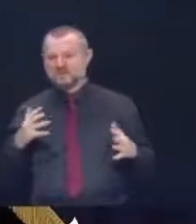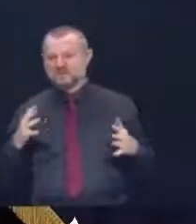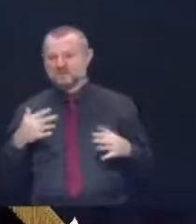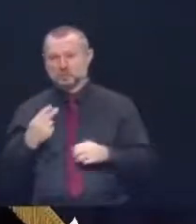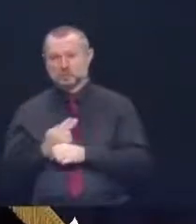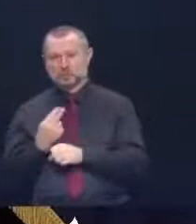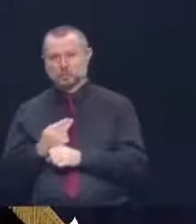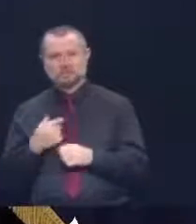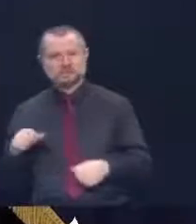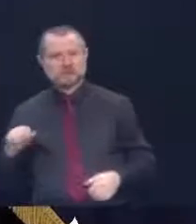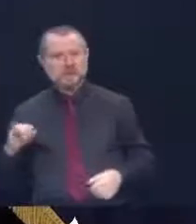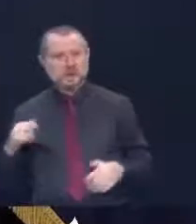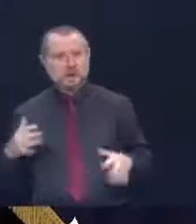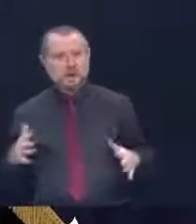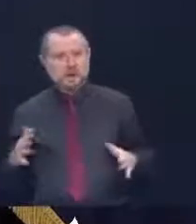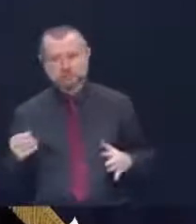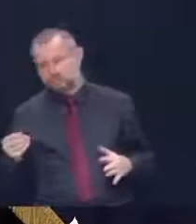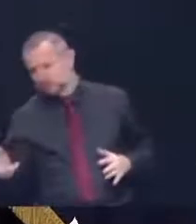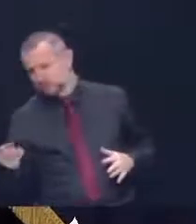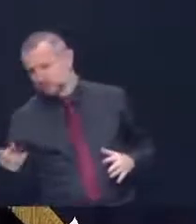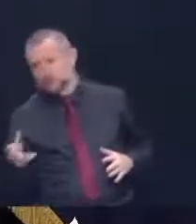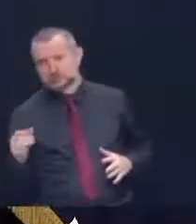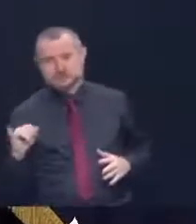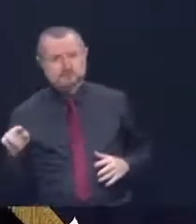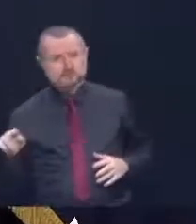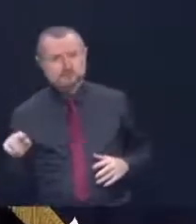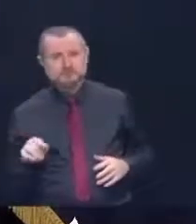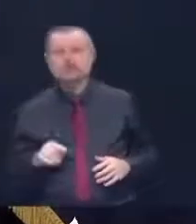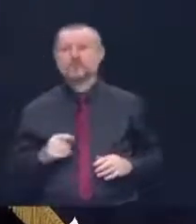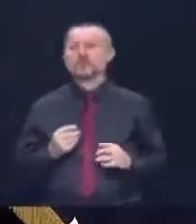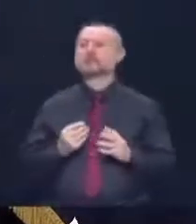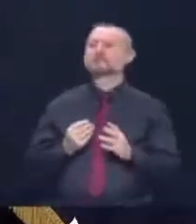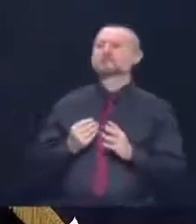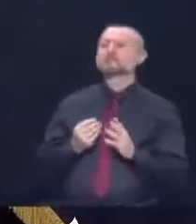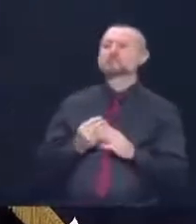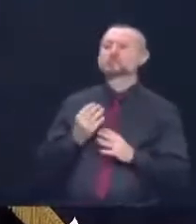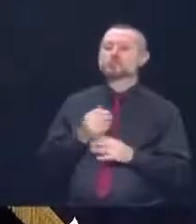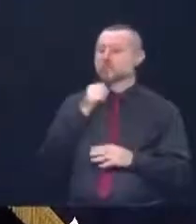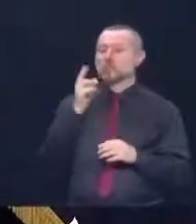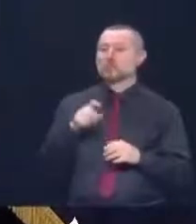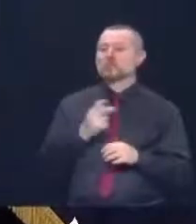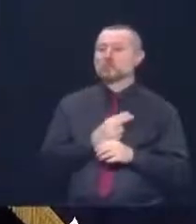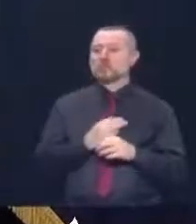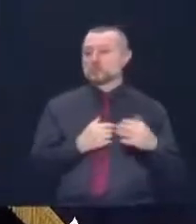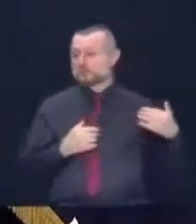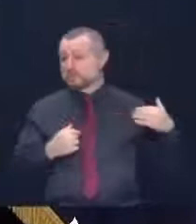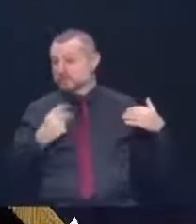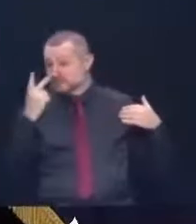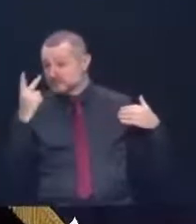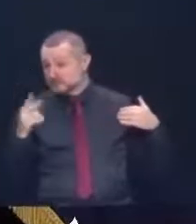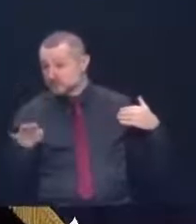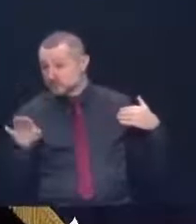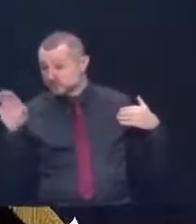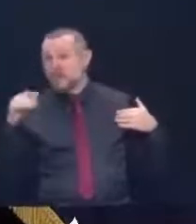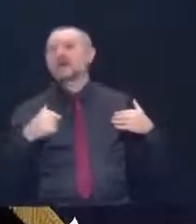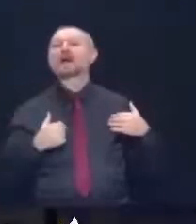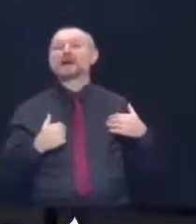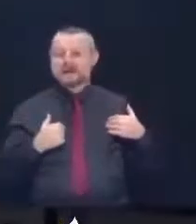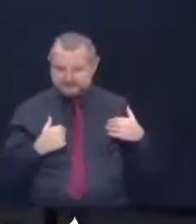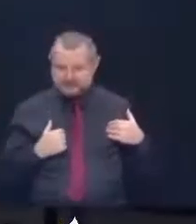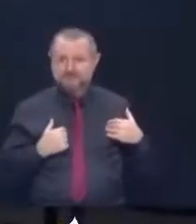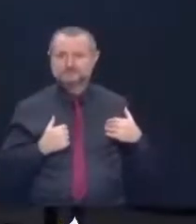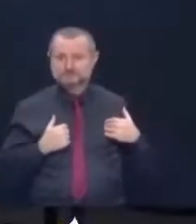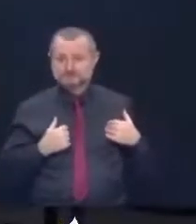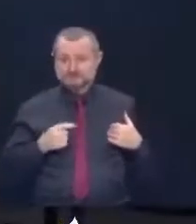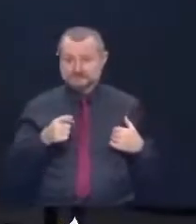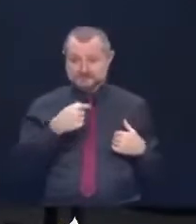surge capacity, which we never used in the spring, but now we need to use it on Staten Island. Did we ever fill Staten Island in the